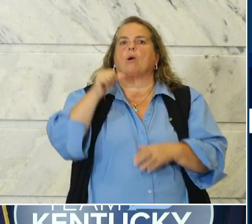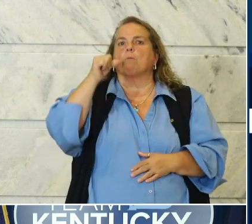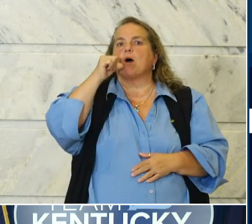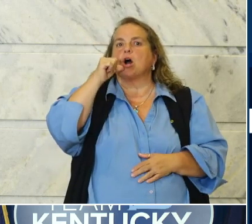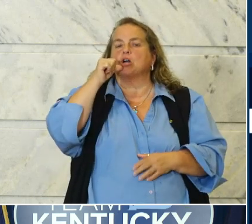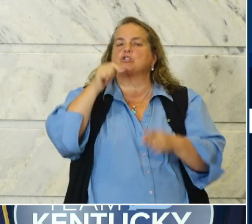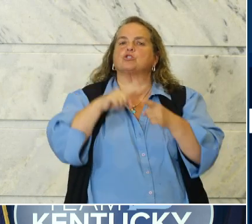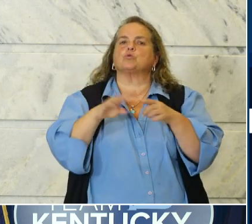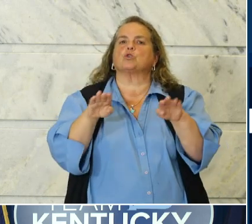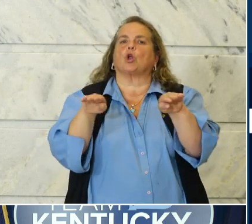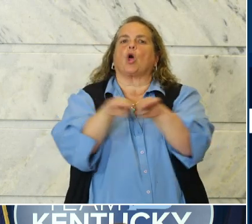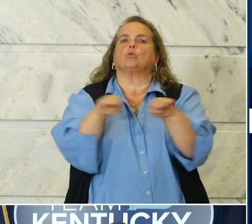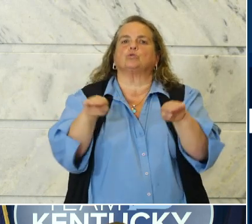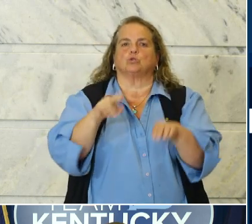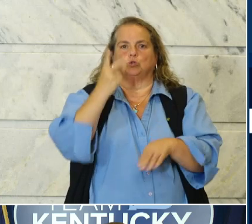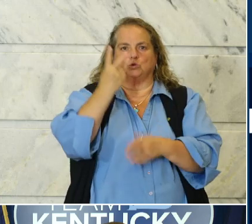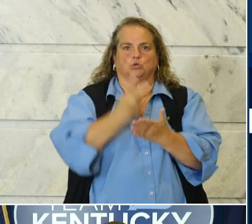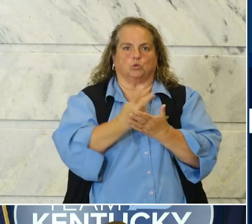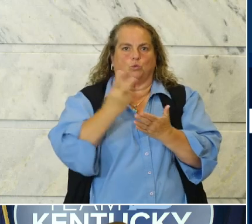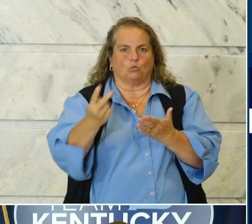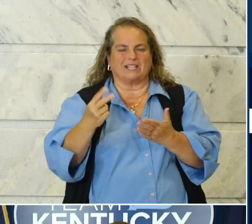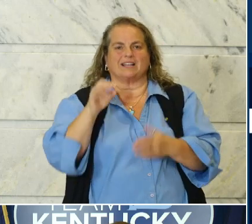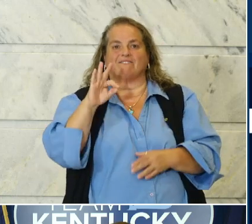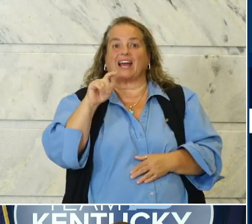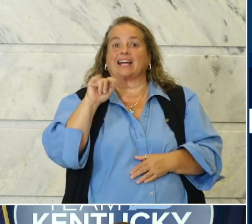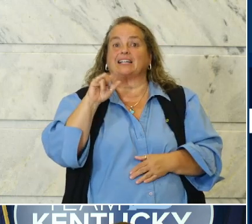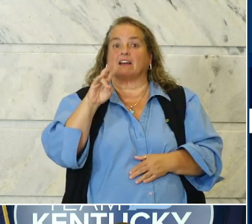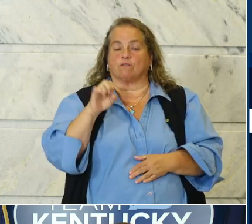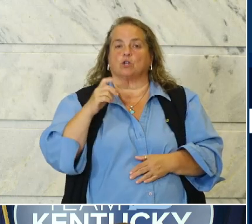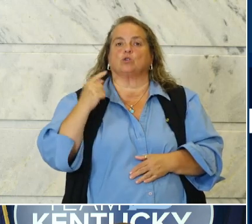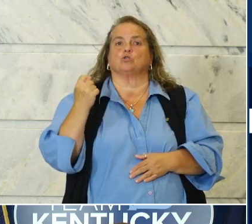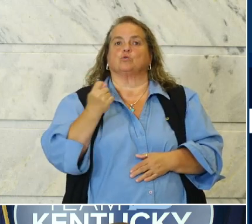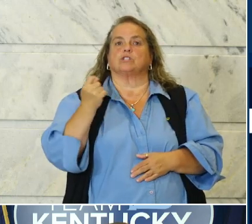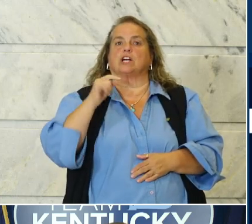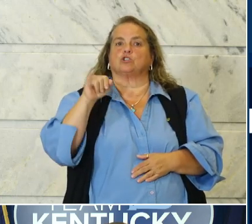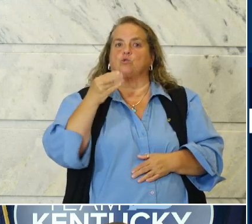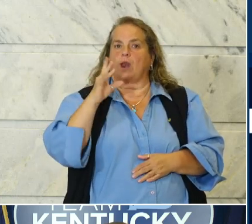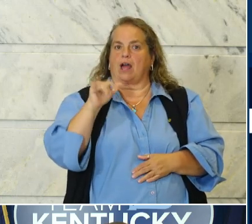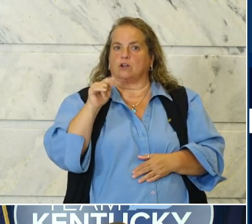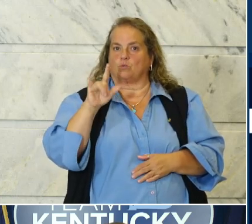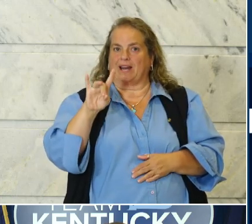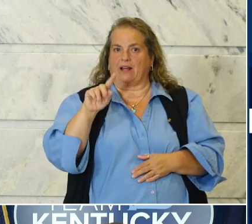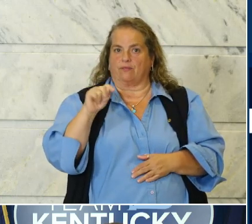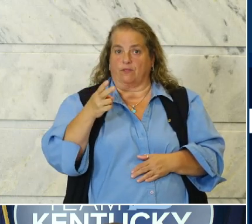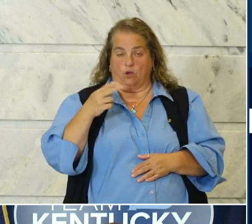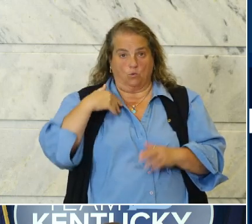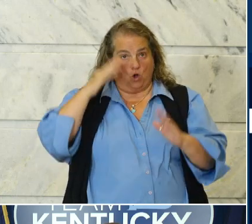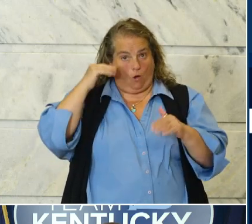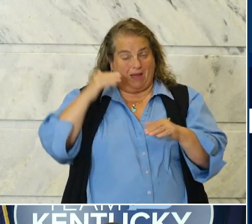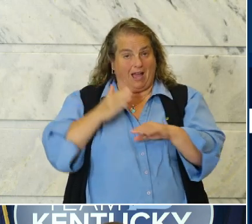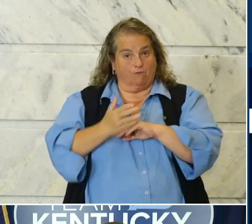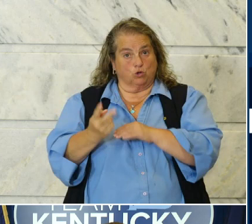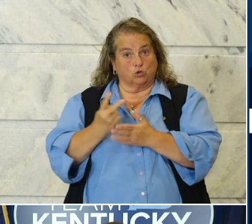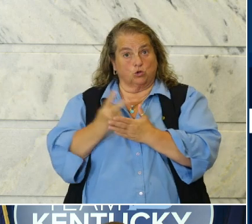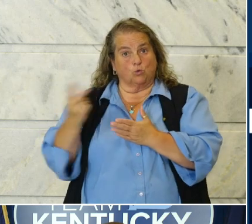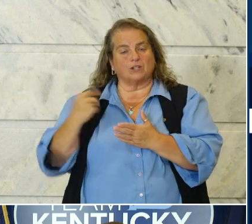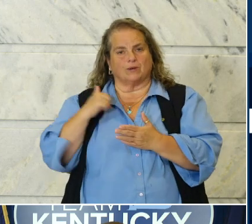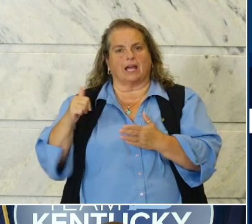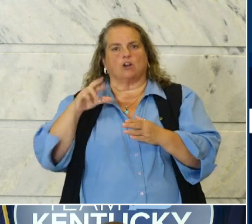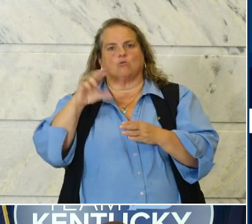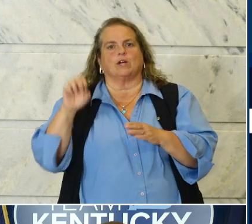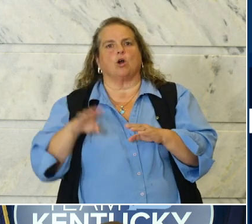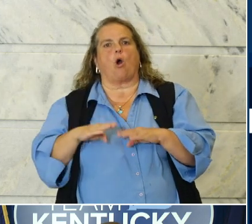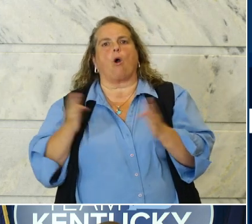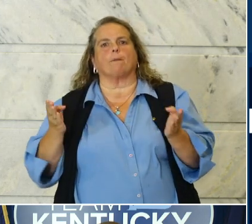weeks, effective Tuesday, July 28th. Our hope is after those 2 weeks that we can reopen, though we are going to have some